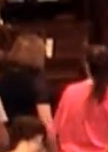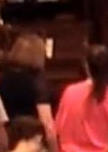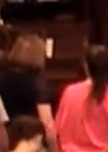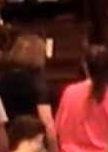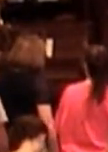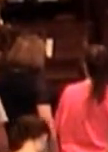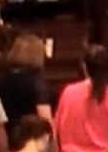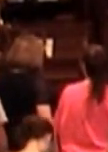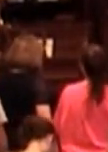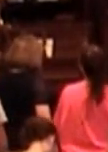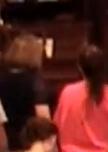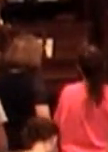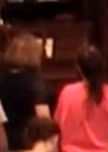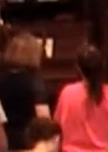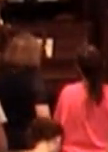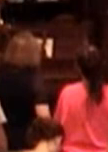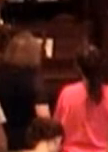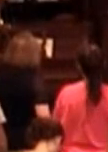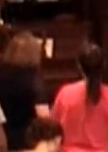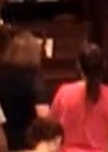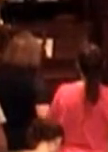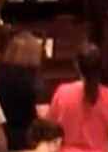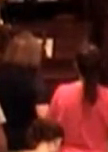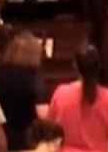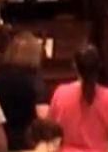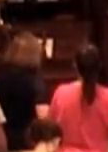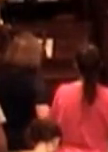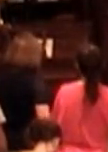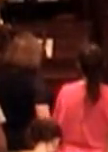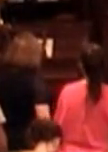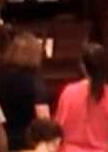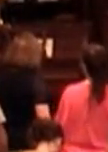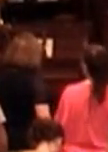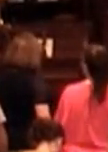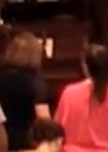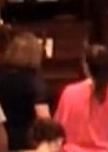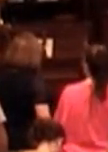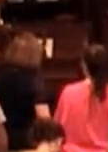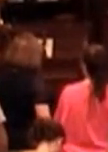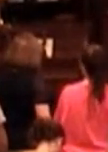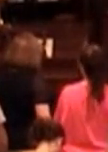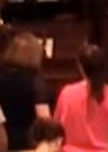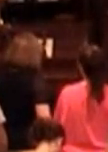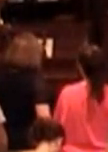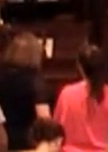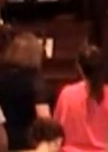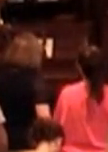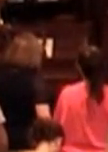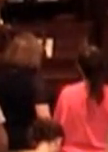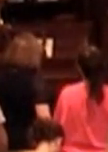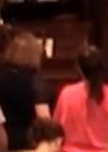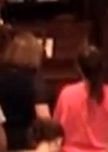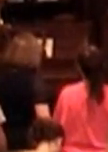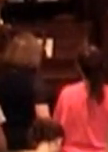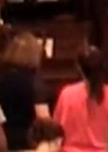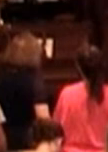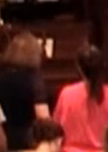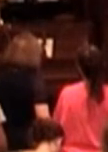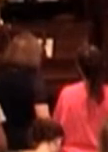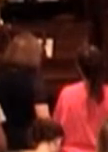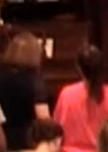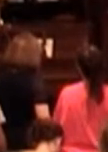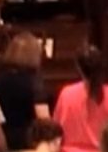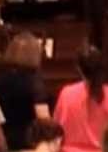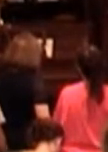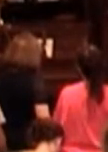Help us, Father, to take time to truly get into your word and to seek the areas in our lives where we're blind so